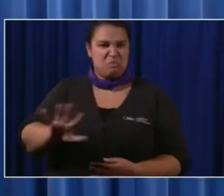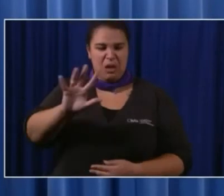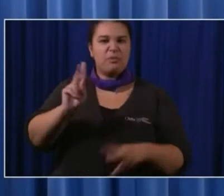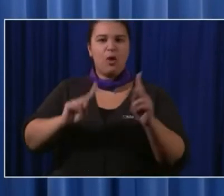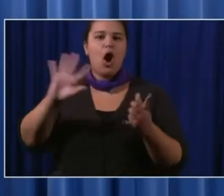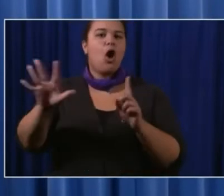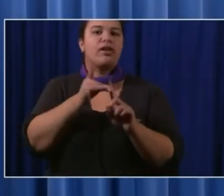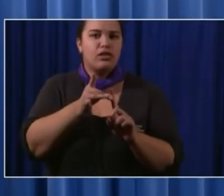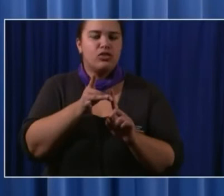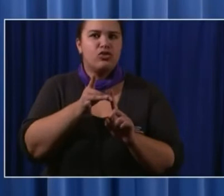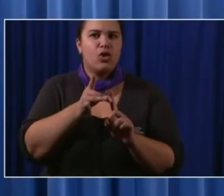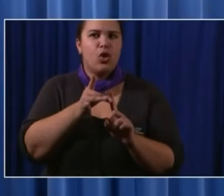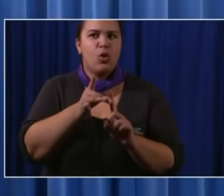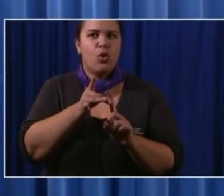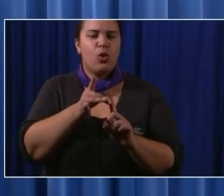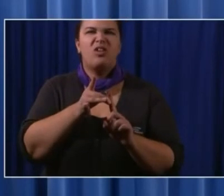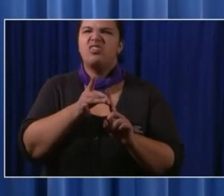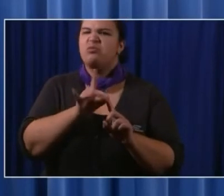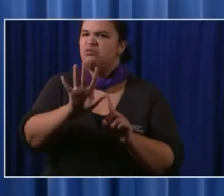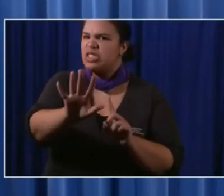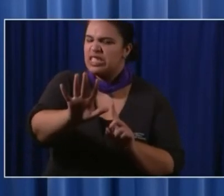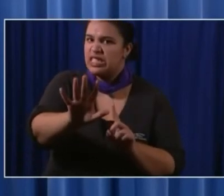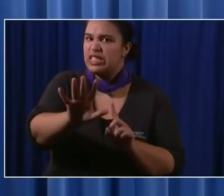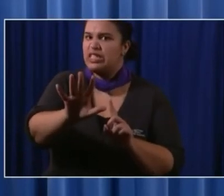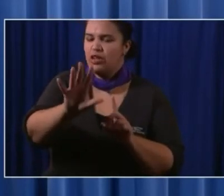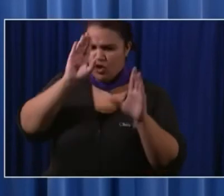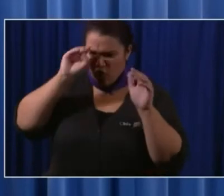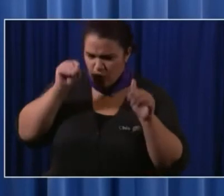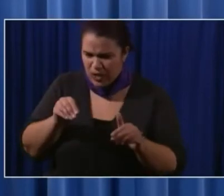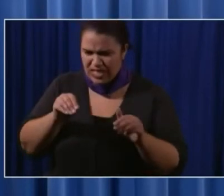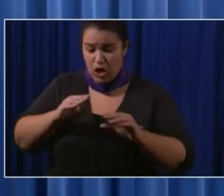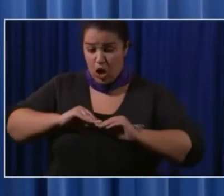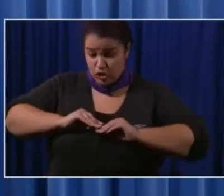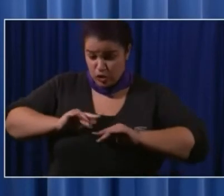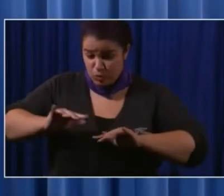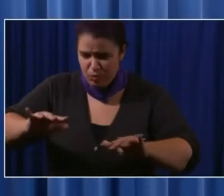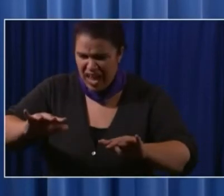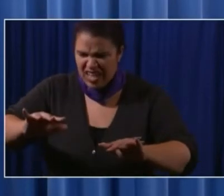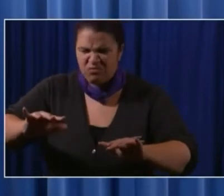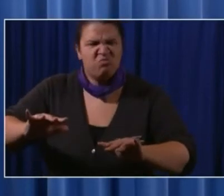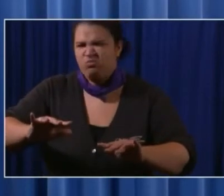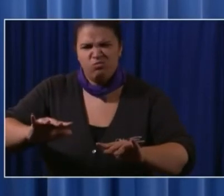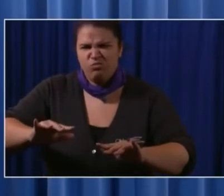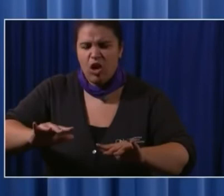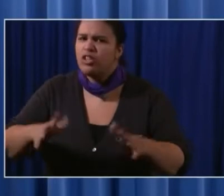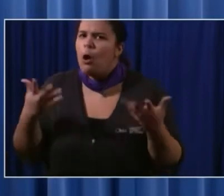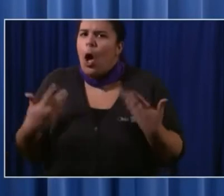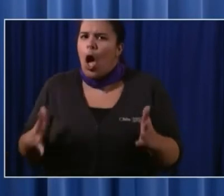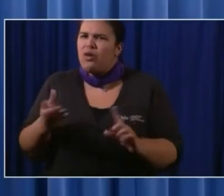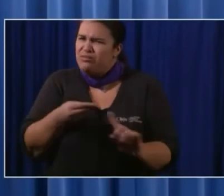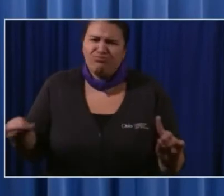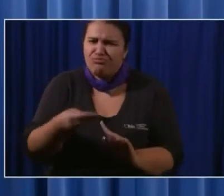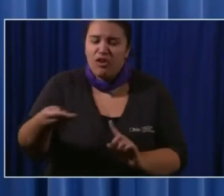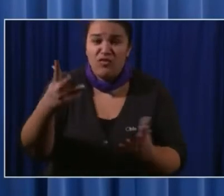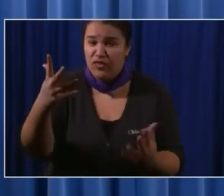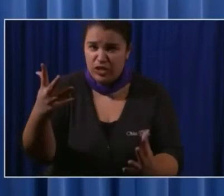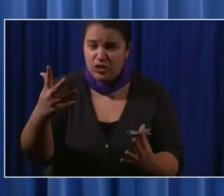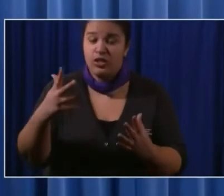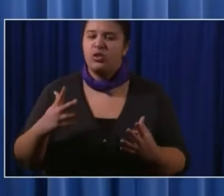spread is the wrong focus because the horse is already out of the barn? And doesn't it mean that contact tracing is